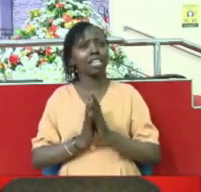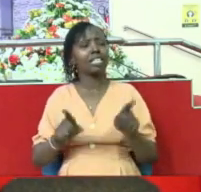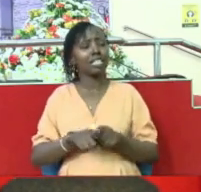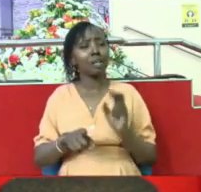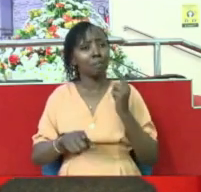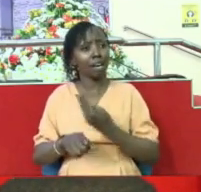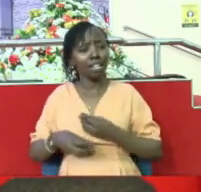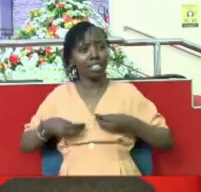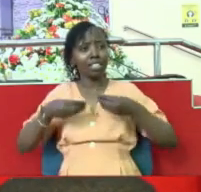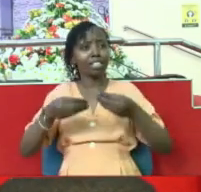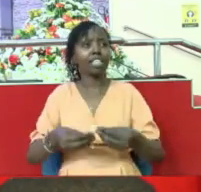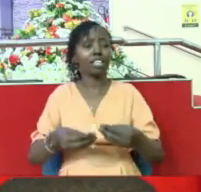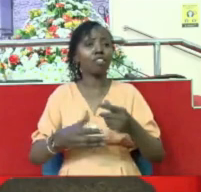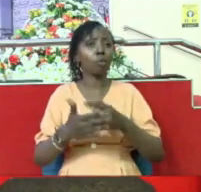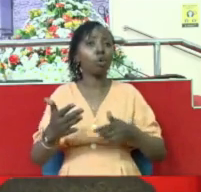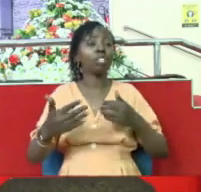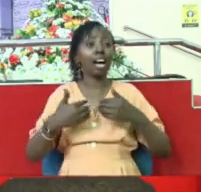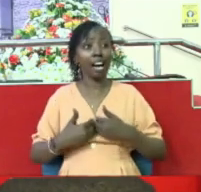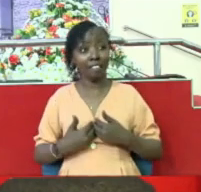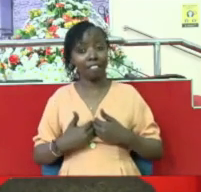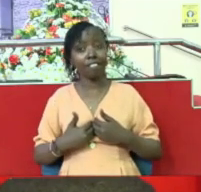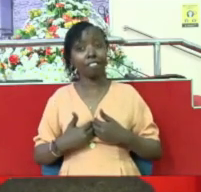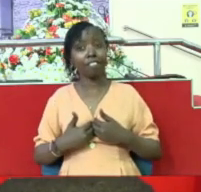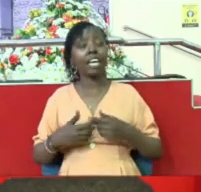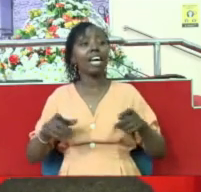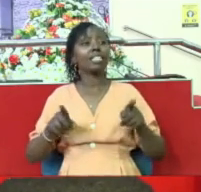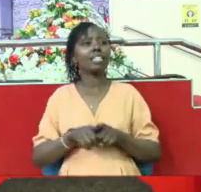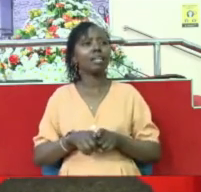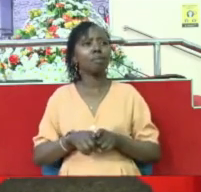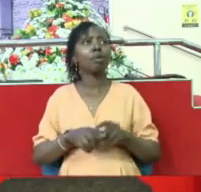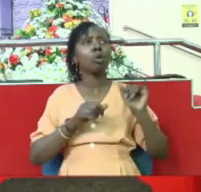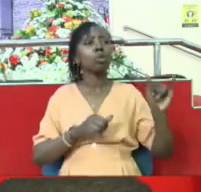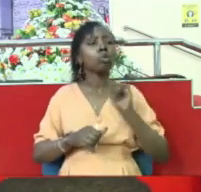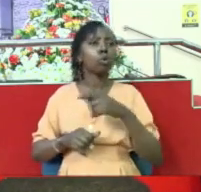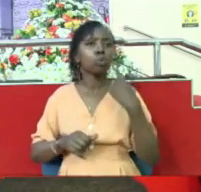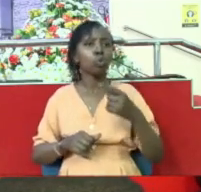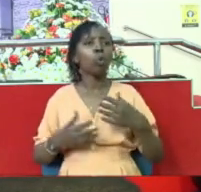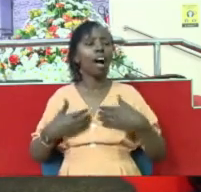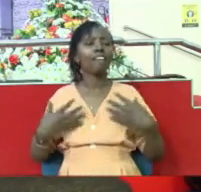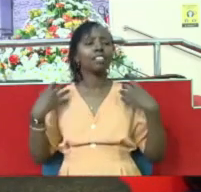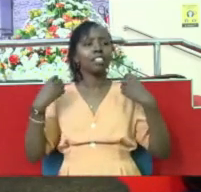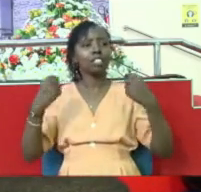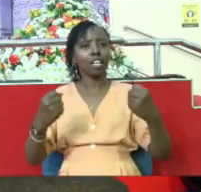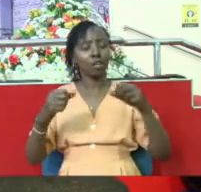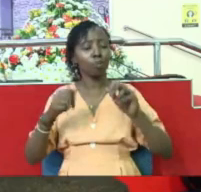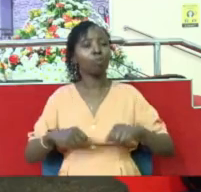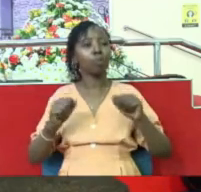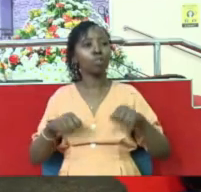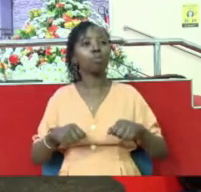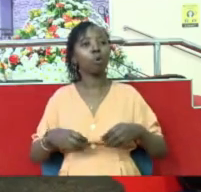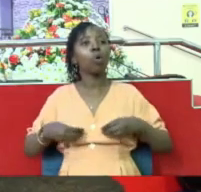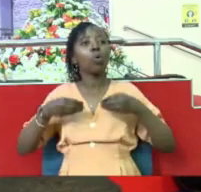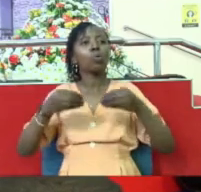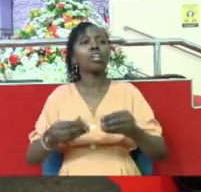Tupatoe kulingana na uwezo. And those that are able, they will give above their ability. Na wale ambao wanaweza zaidi ya uwezo wao. And those that are able, they will give even